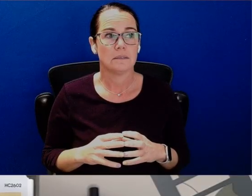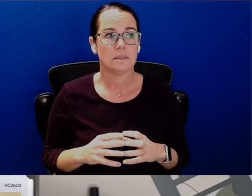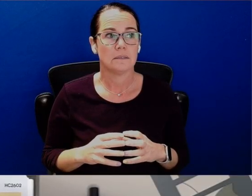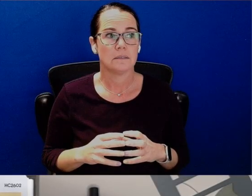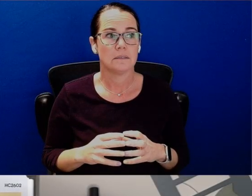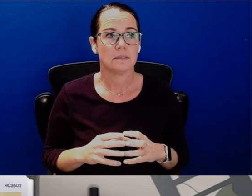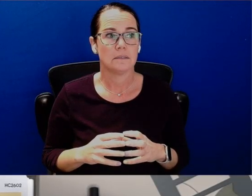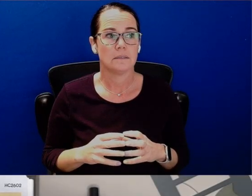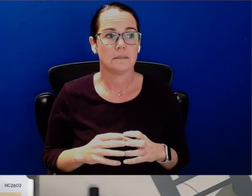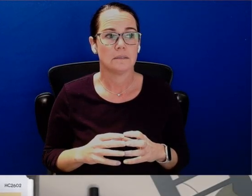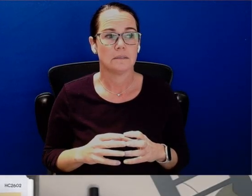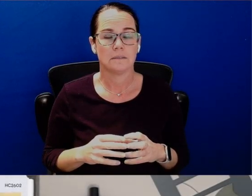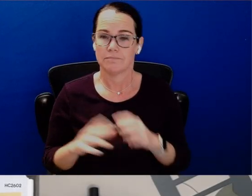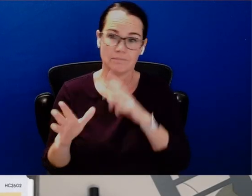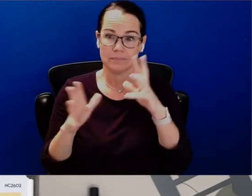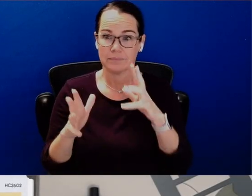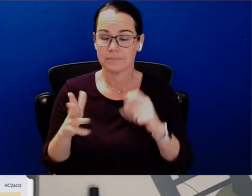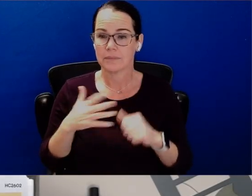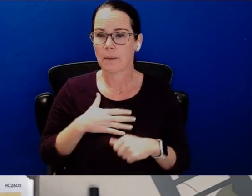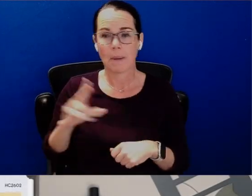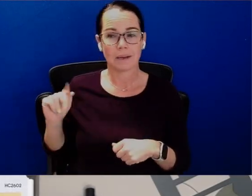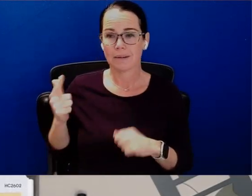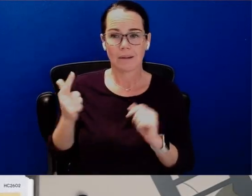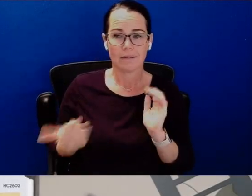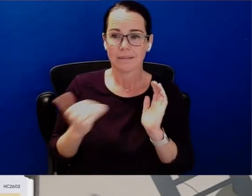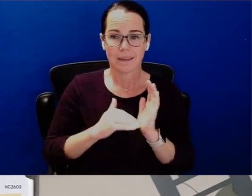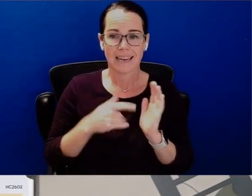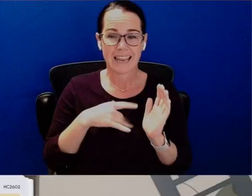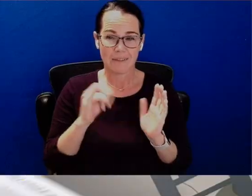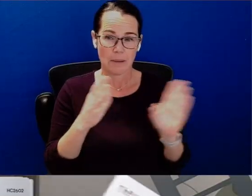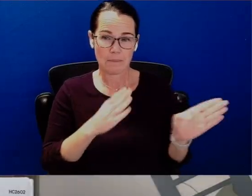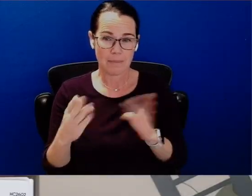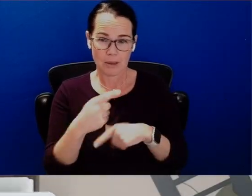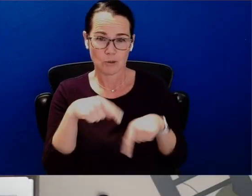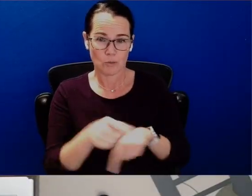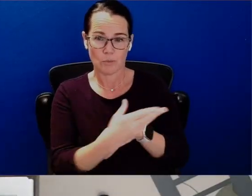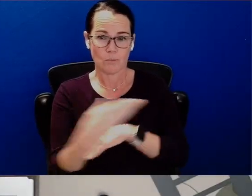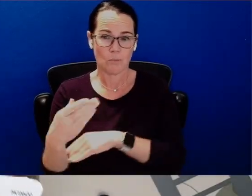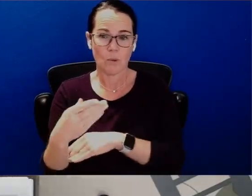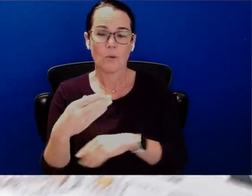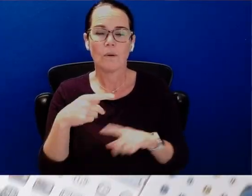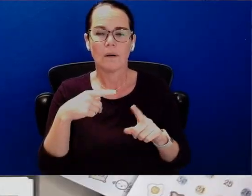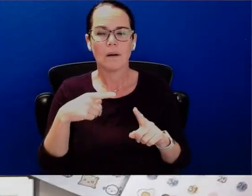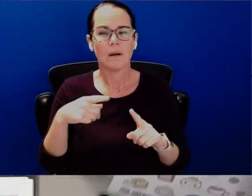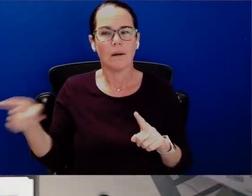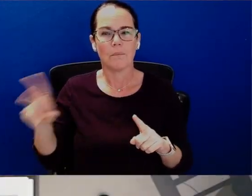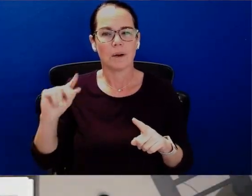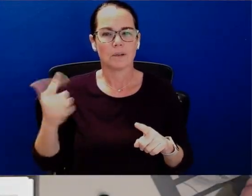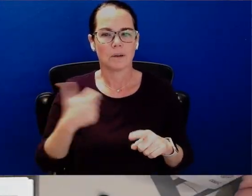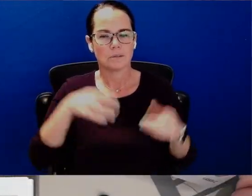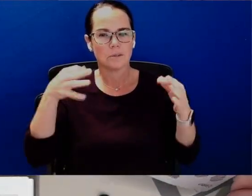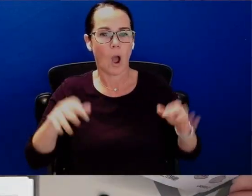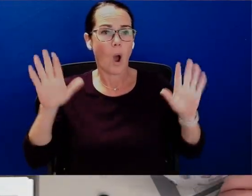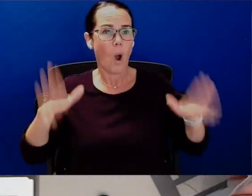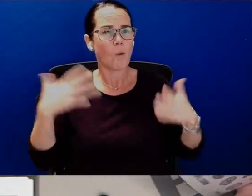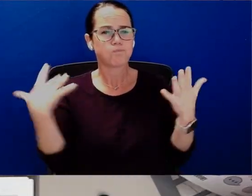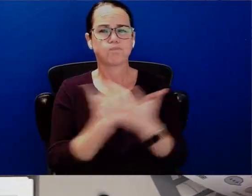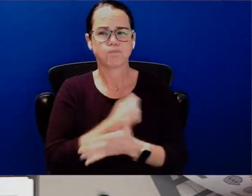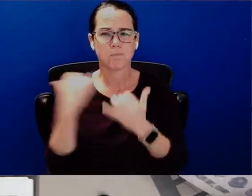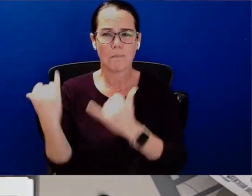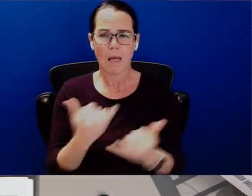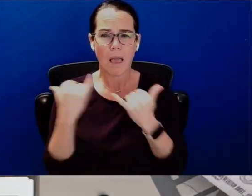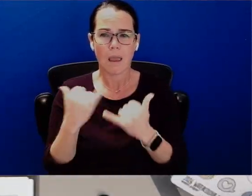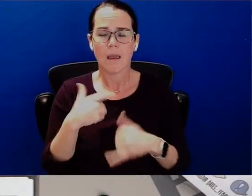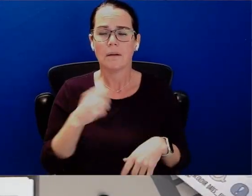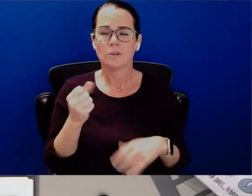But yeah, my dogs, again, if I plan in the mornings, my dogs always decide that now is the time that they're going to play. So